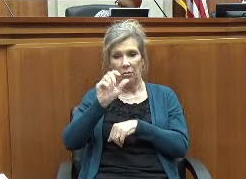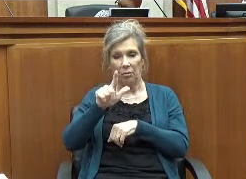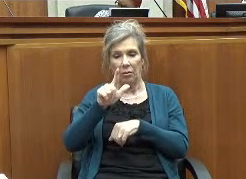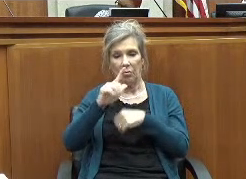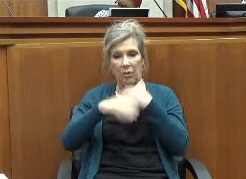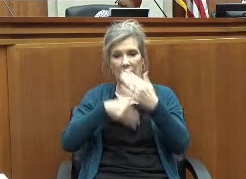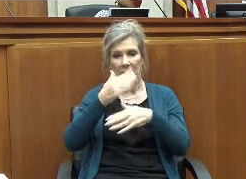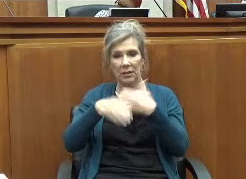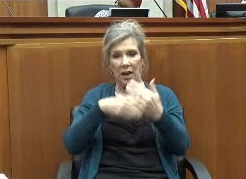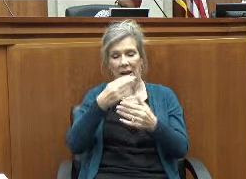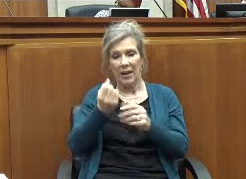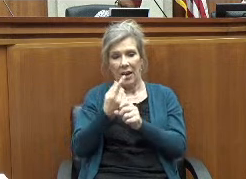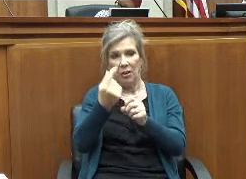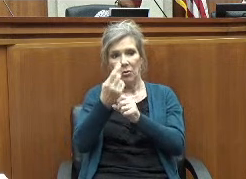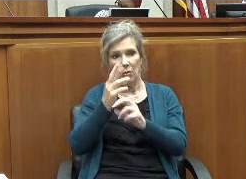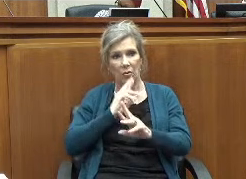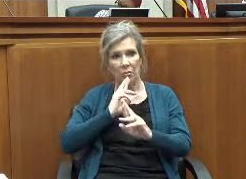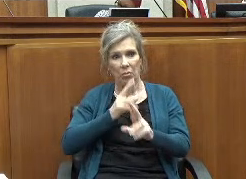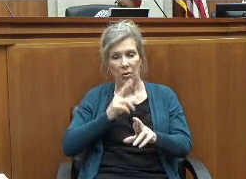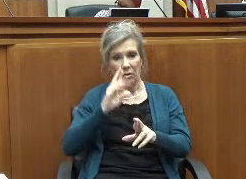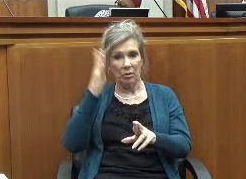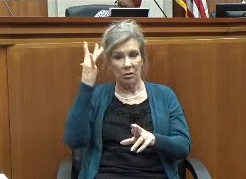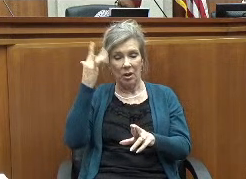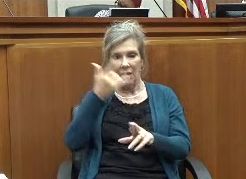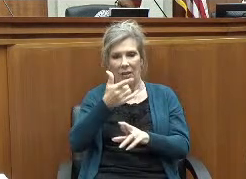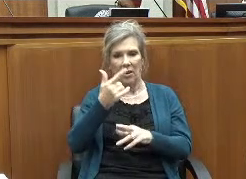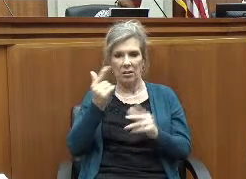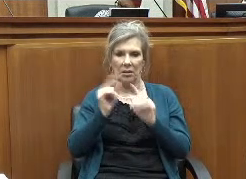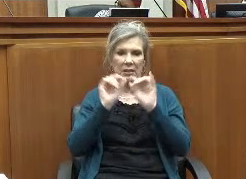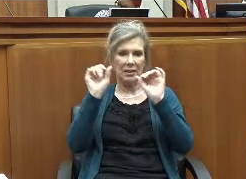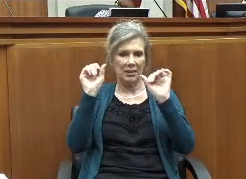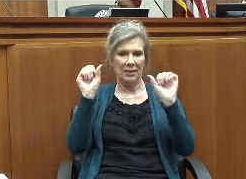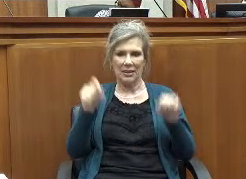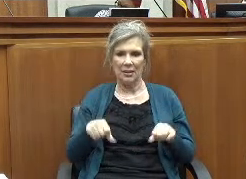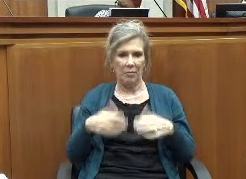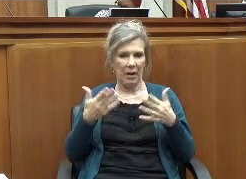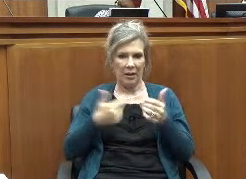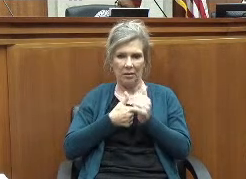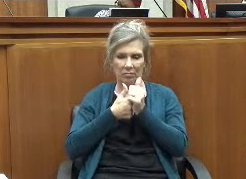their annual reports because they are systematically